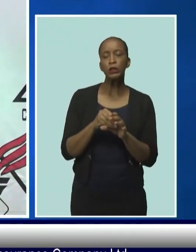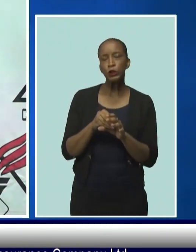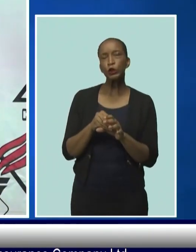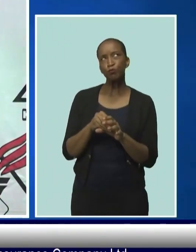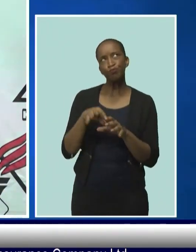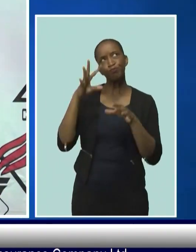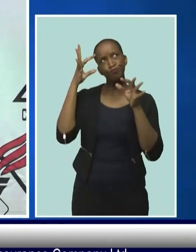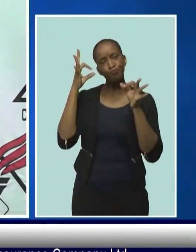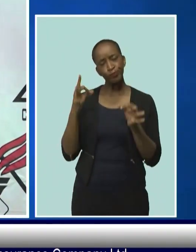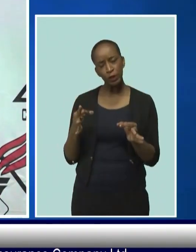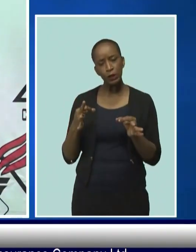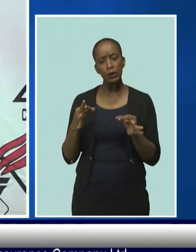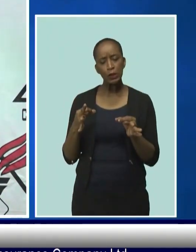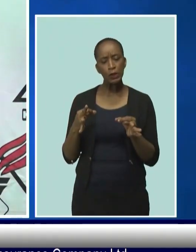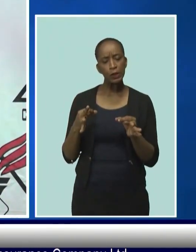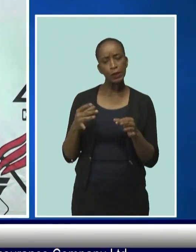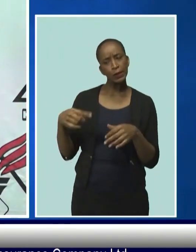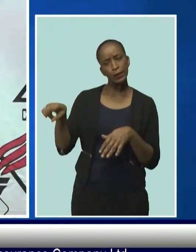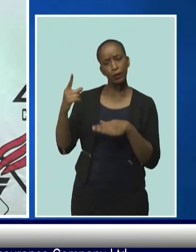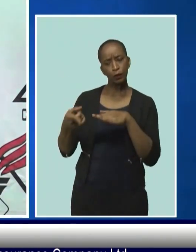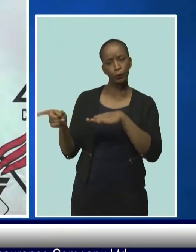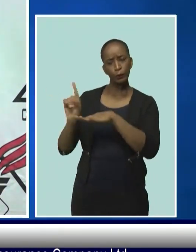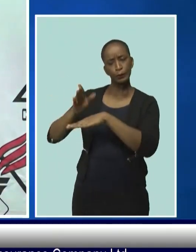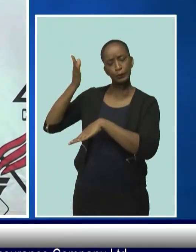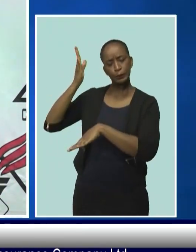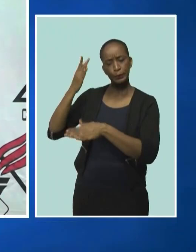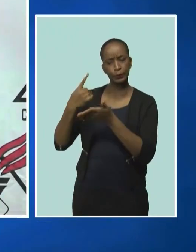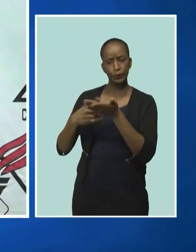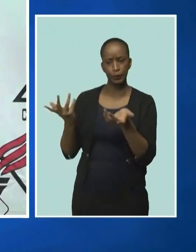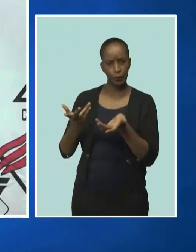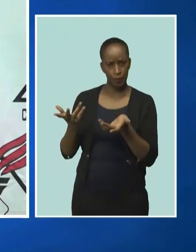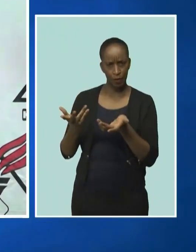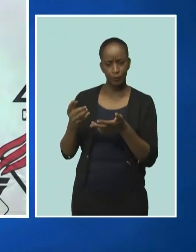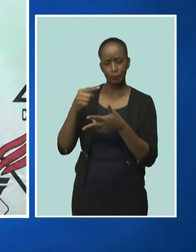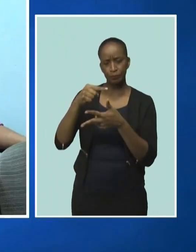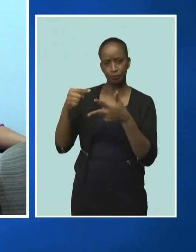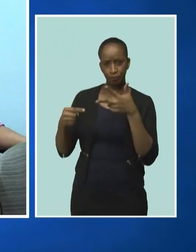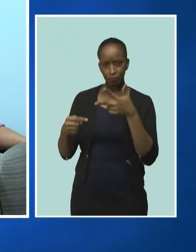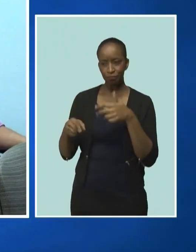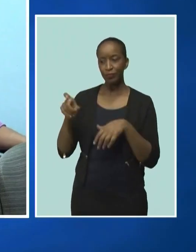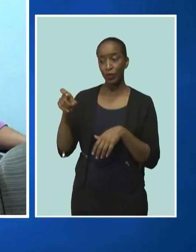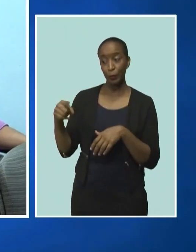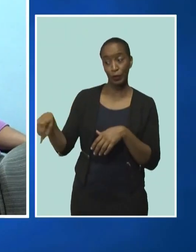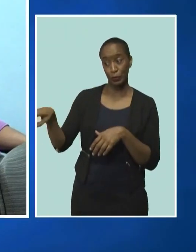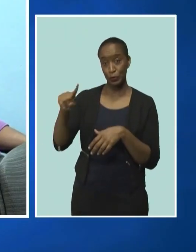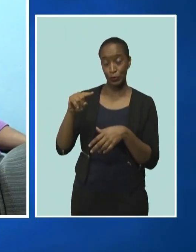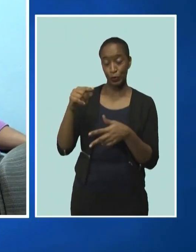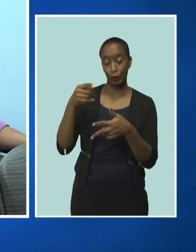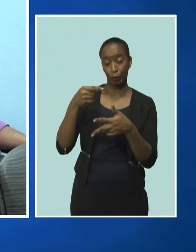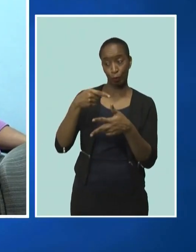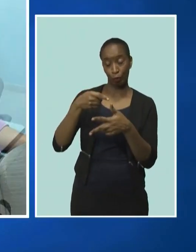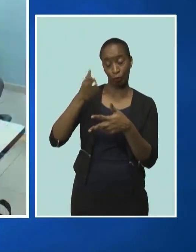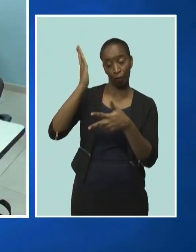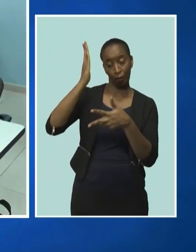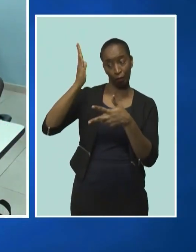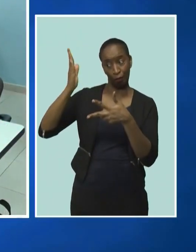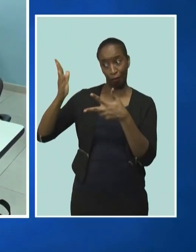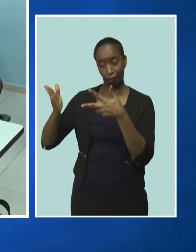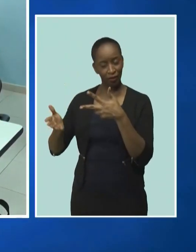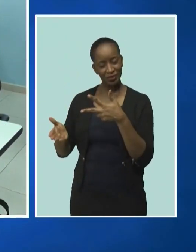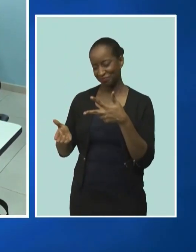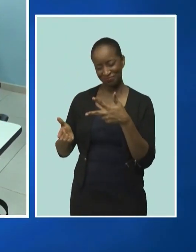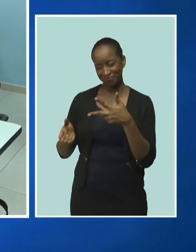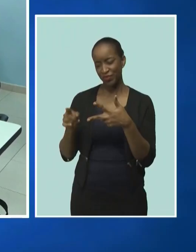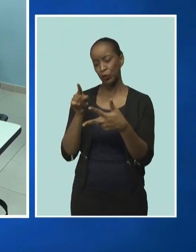There's nothing a stranger to you. You don't have to do the 3 topics. Somebody asked if they have to do 3. You don't have to do all 3. You